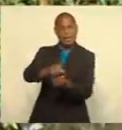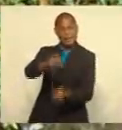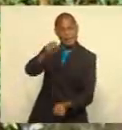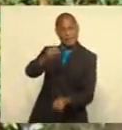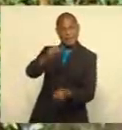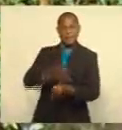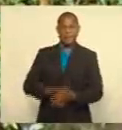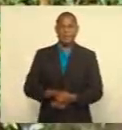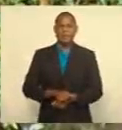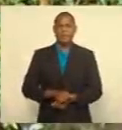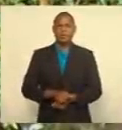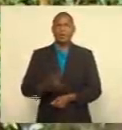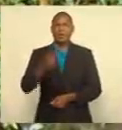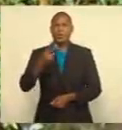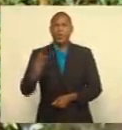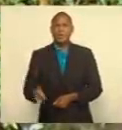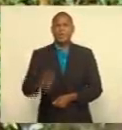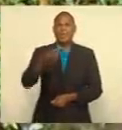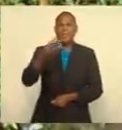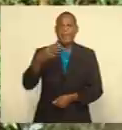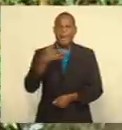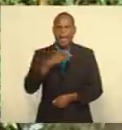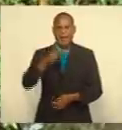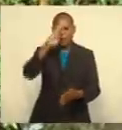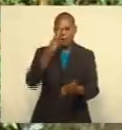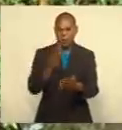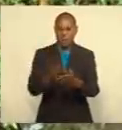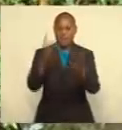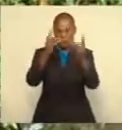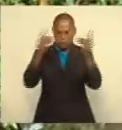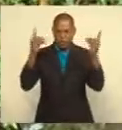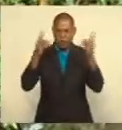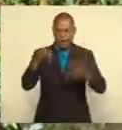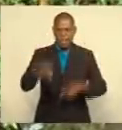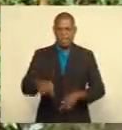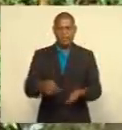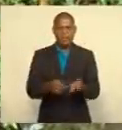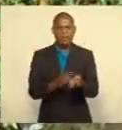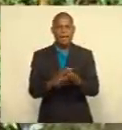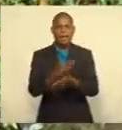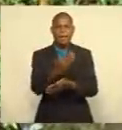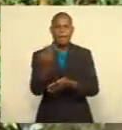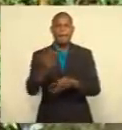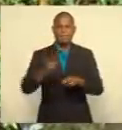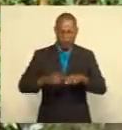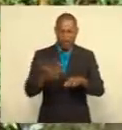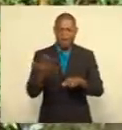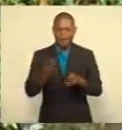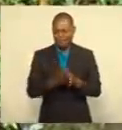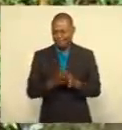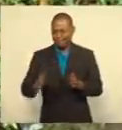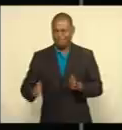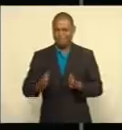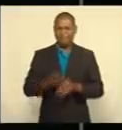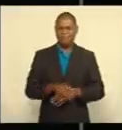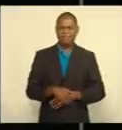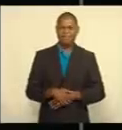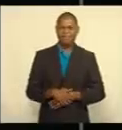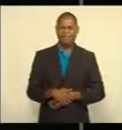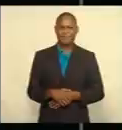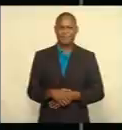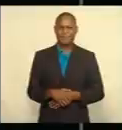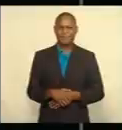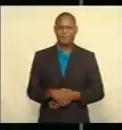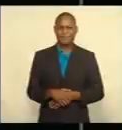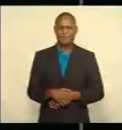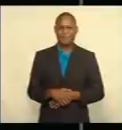of 2,350 students were due to graduate this Thursday and Friday. Lena Rees, FBC News. On to